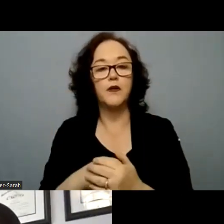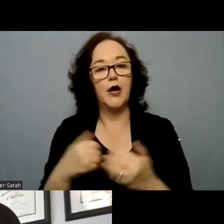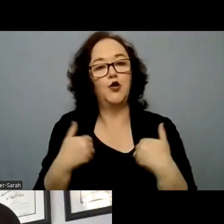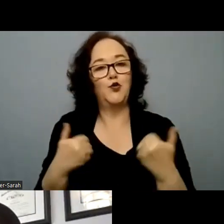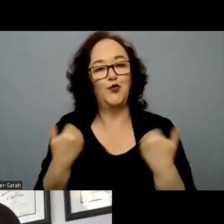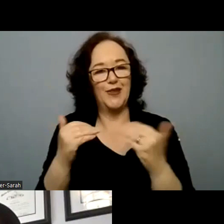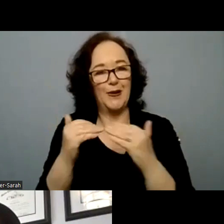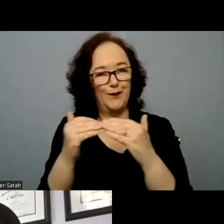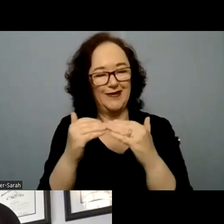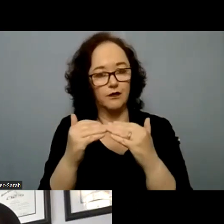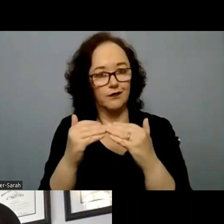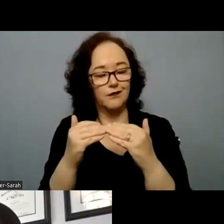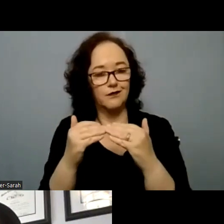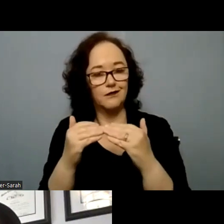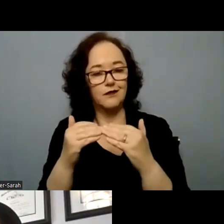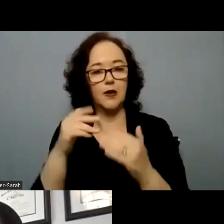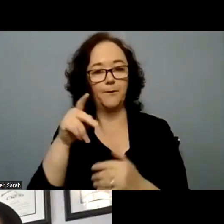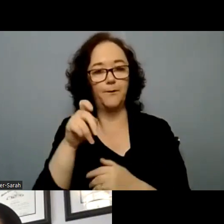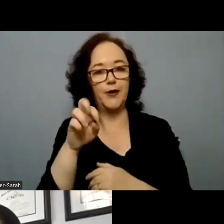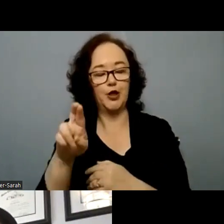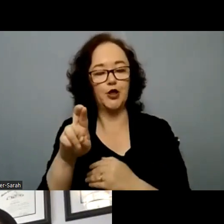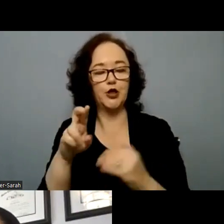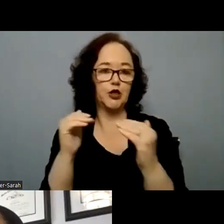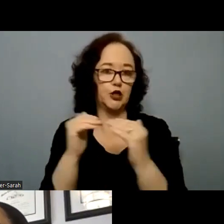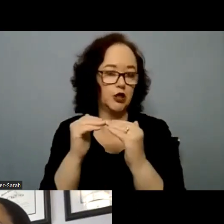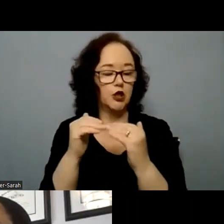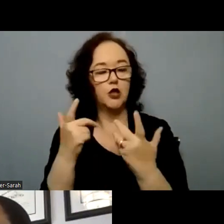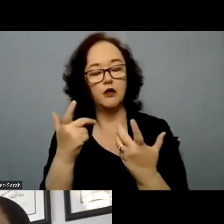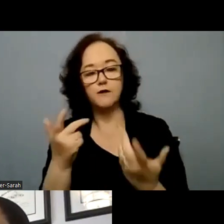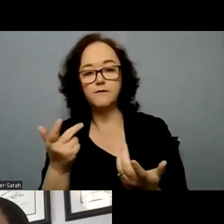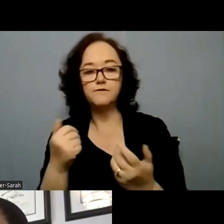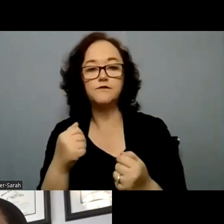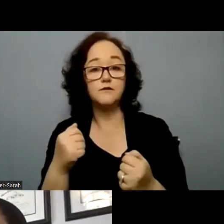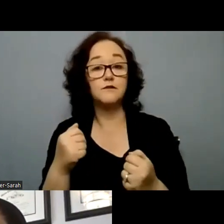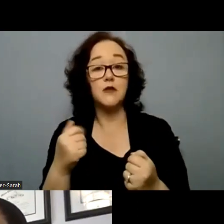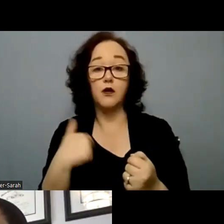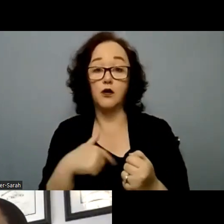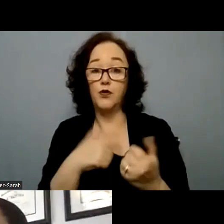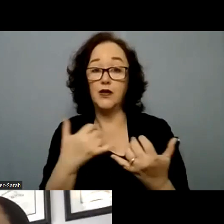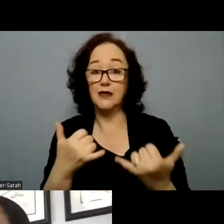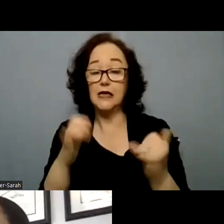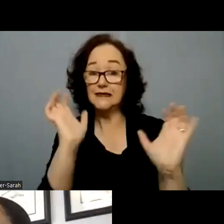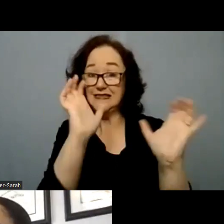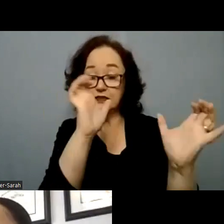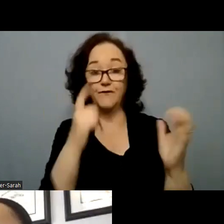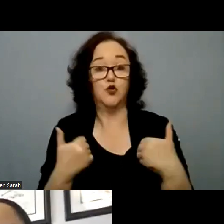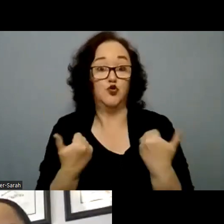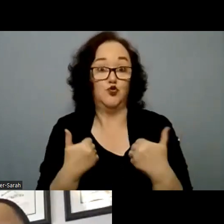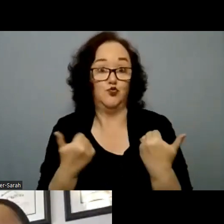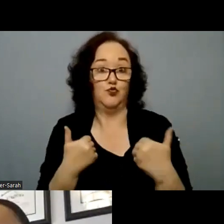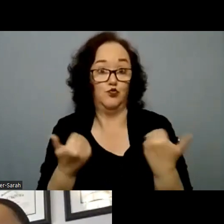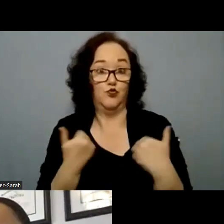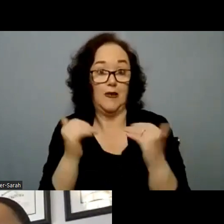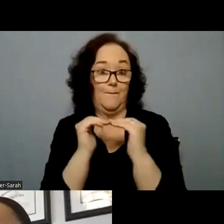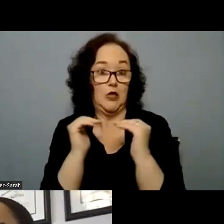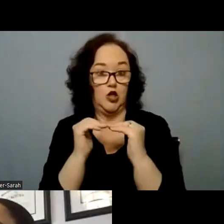is an element that we have missed out on as Bluebonnet Trails. And so we are seeking those youth peers, especially as we've opened